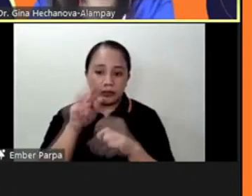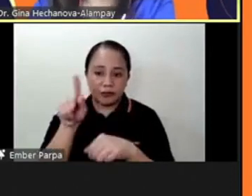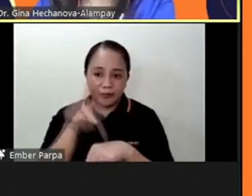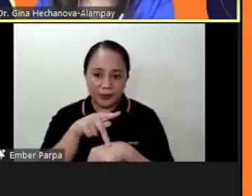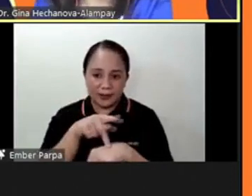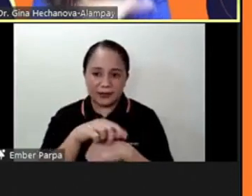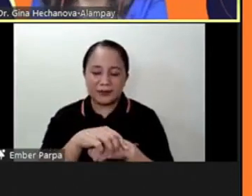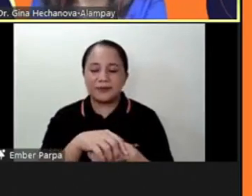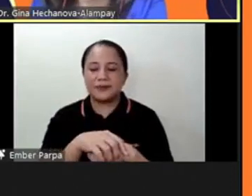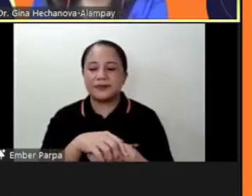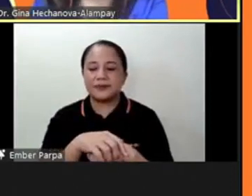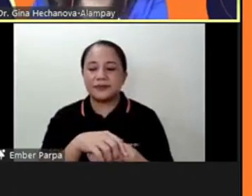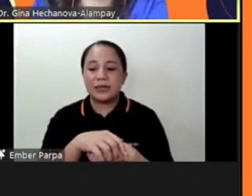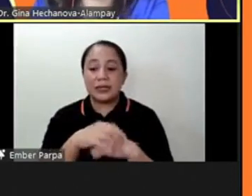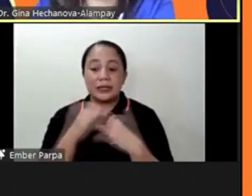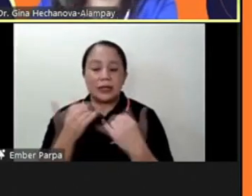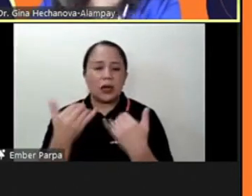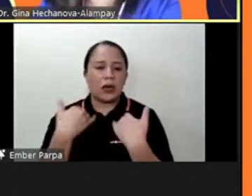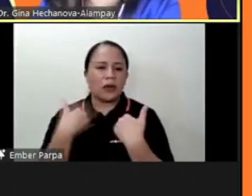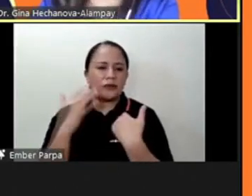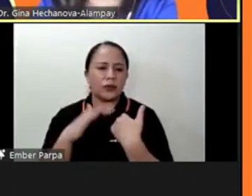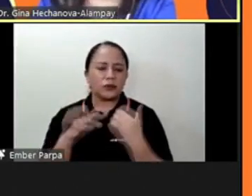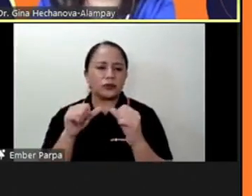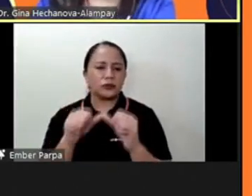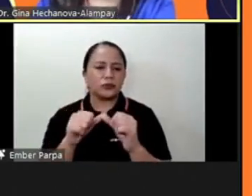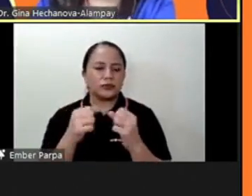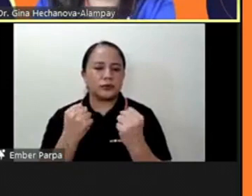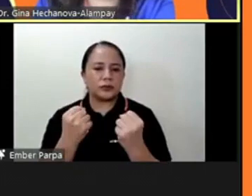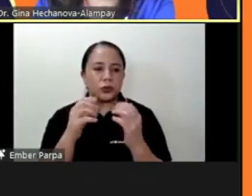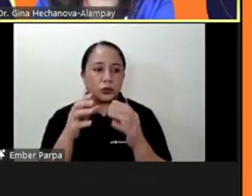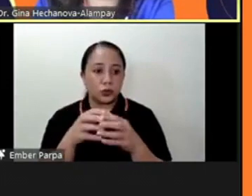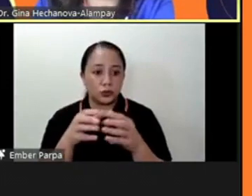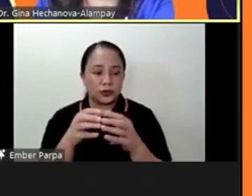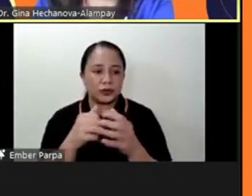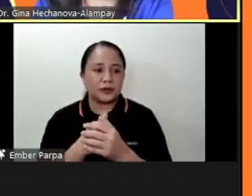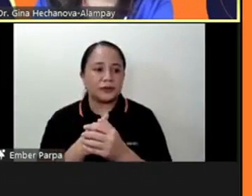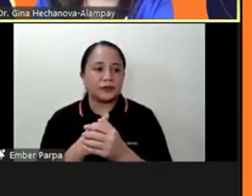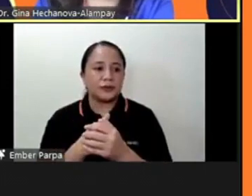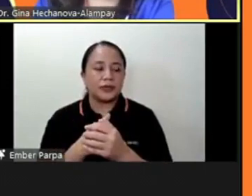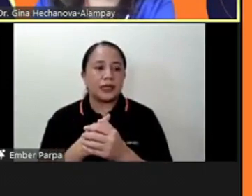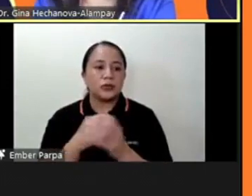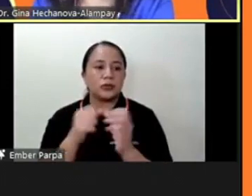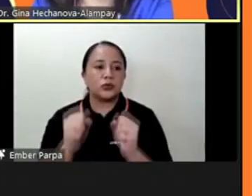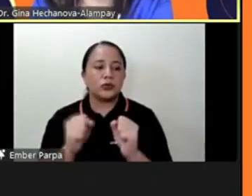Philippines, right now there are ongoing katatagan groups. So you